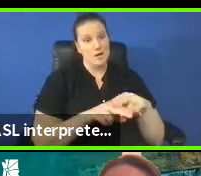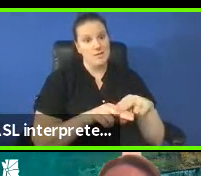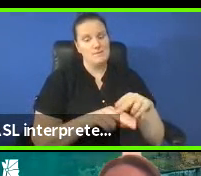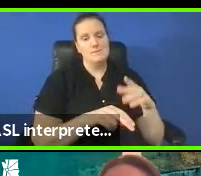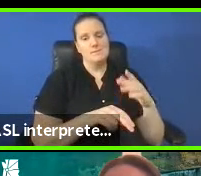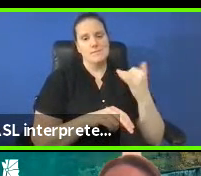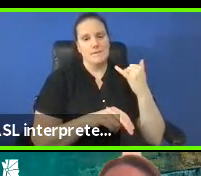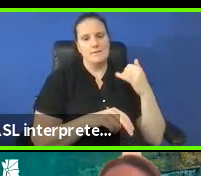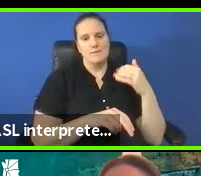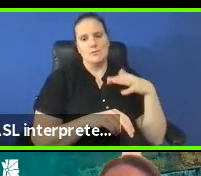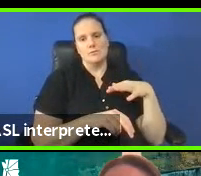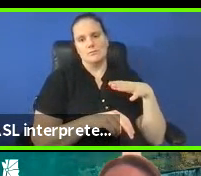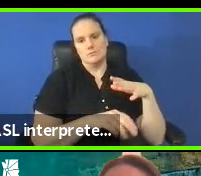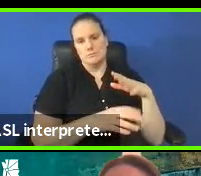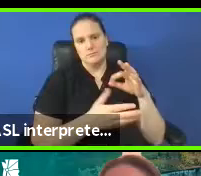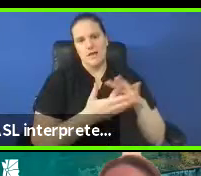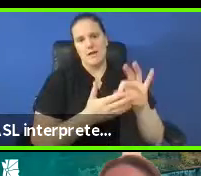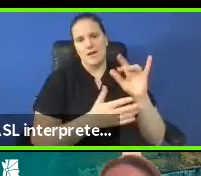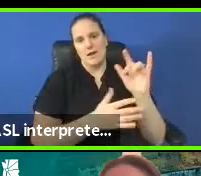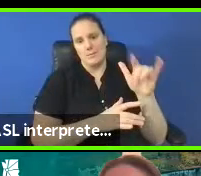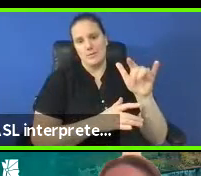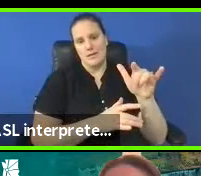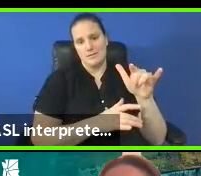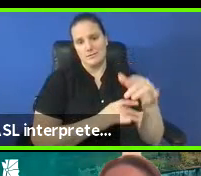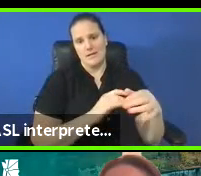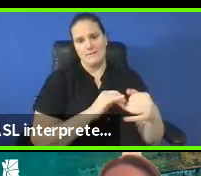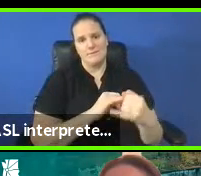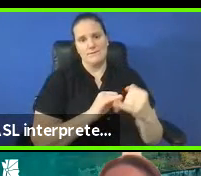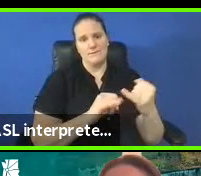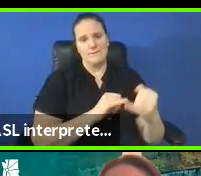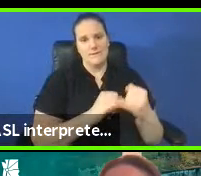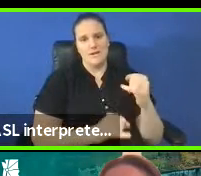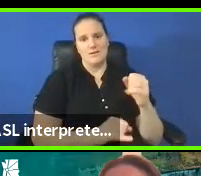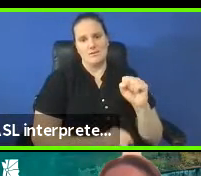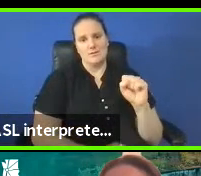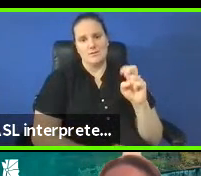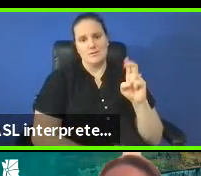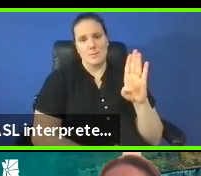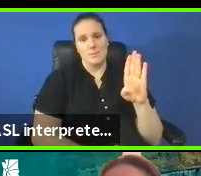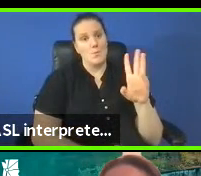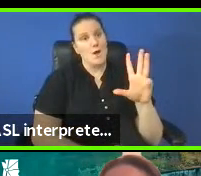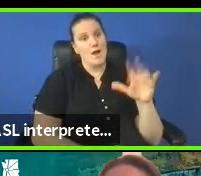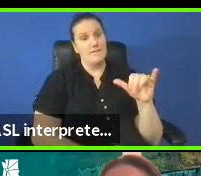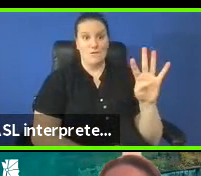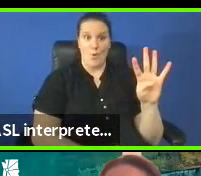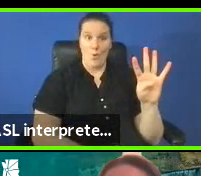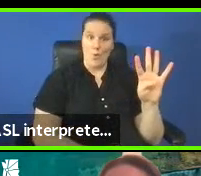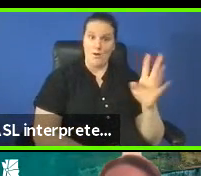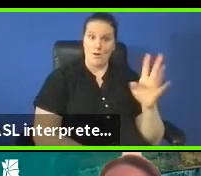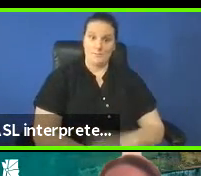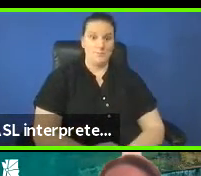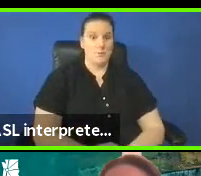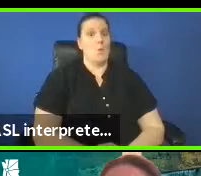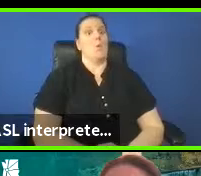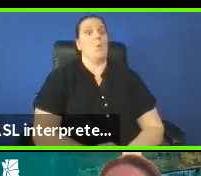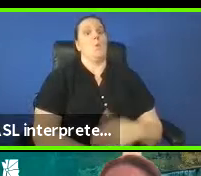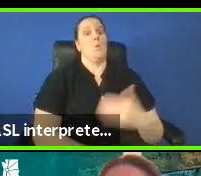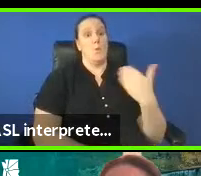you count going to the airport, airplane, and then at my final destination, subway, so 4. All right, good job.